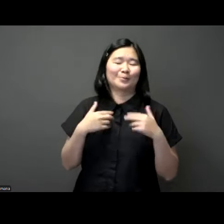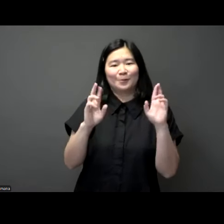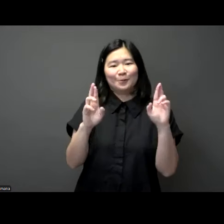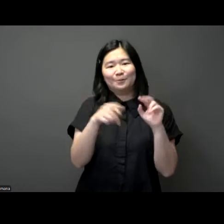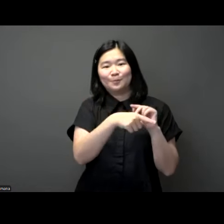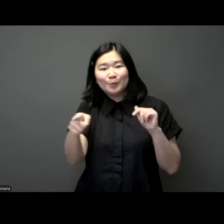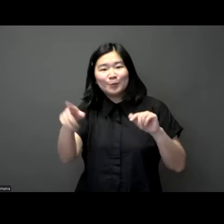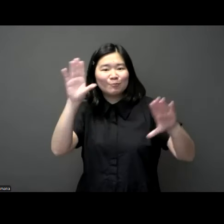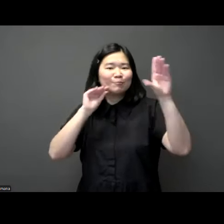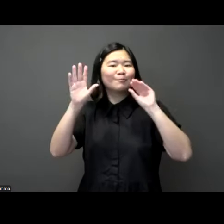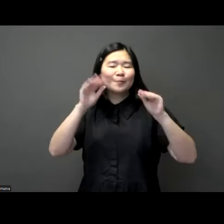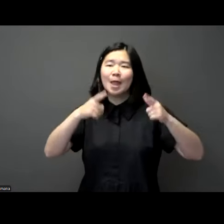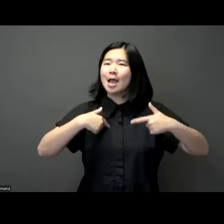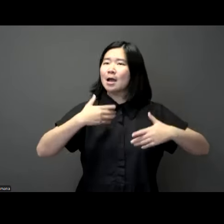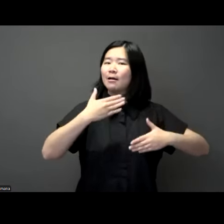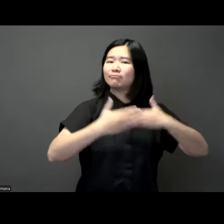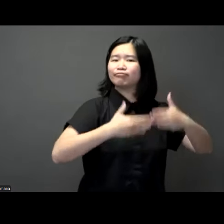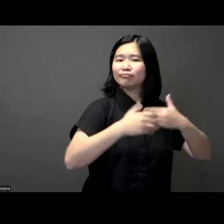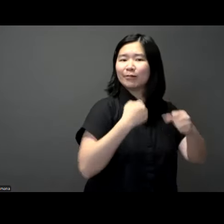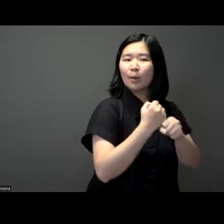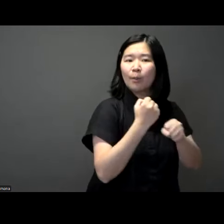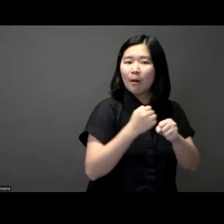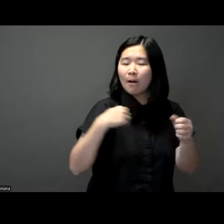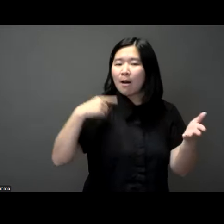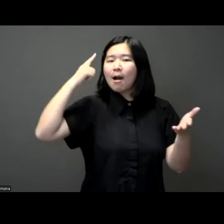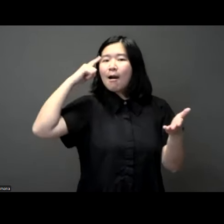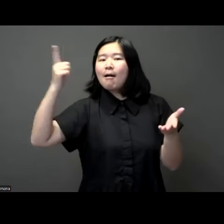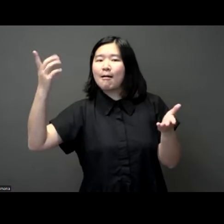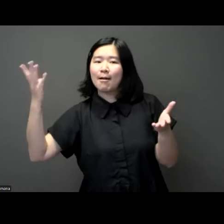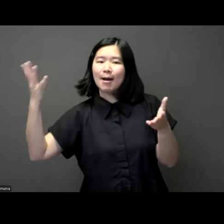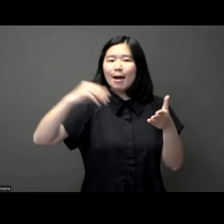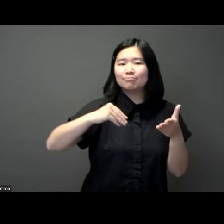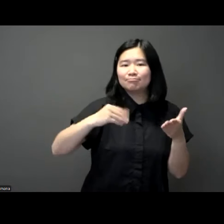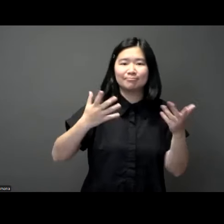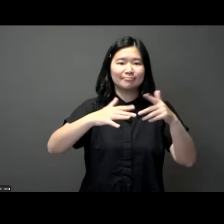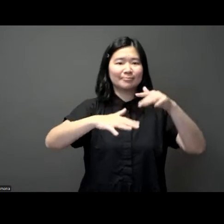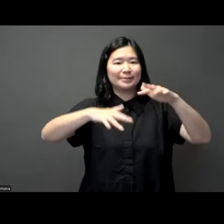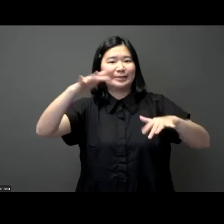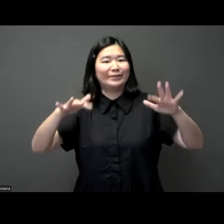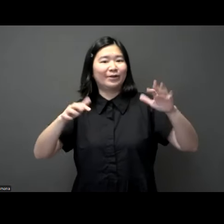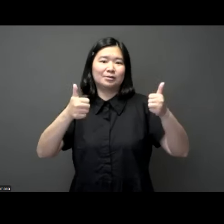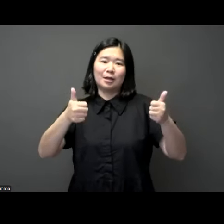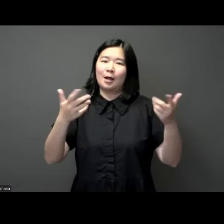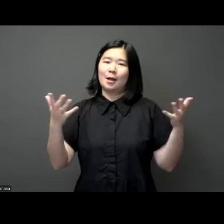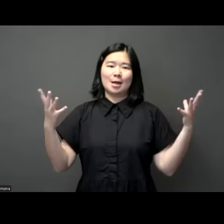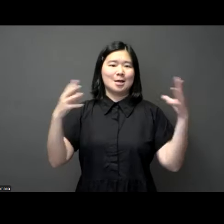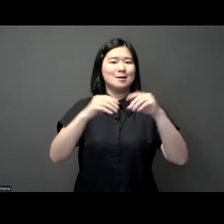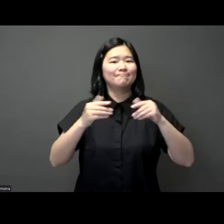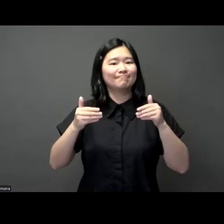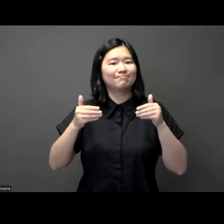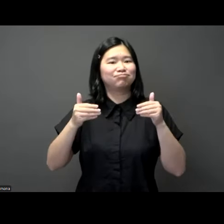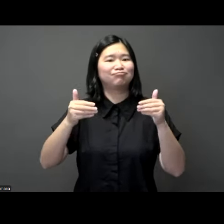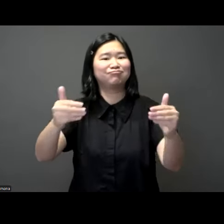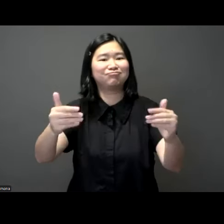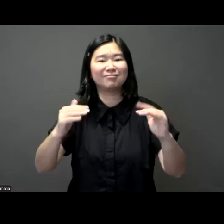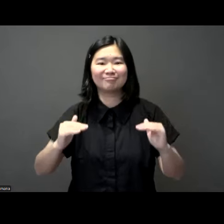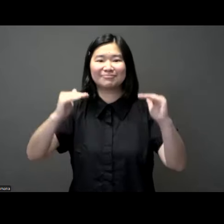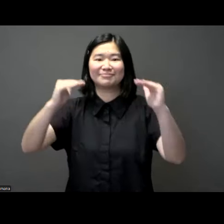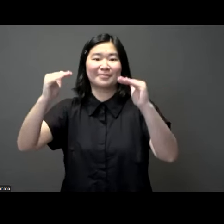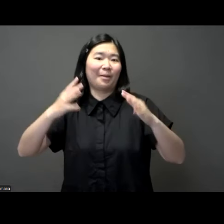to make the difference and that we can move forward to a healthier and a more equitable future for everyone. Thank you so much.